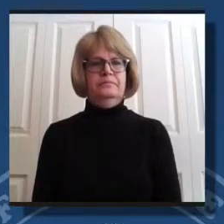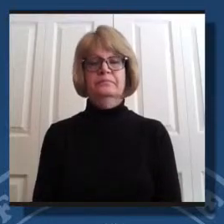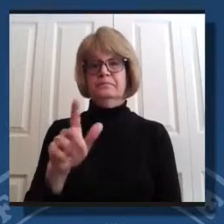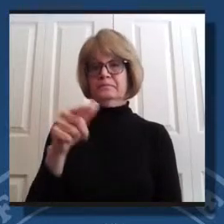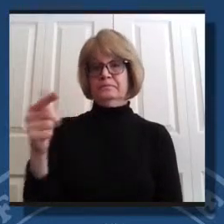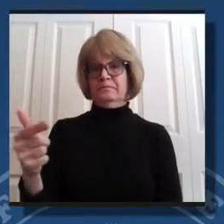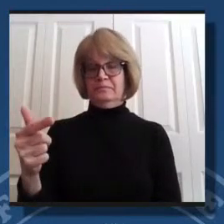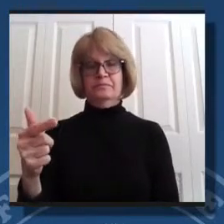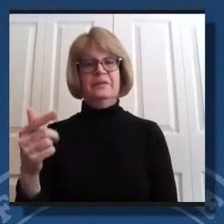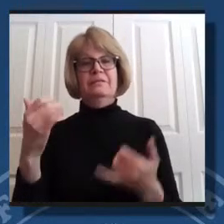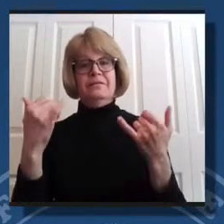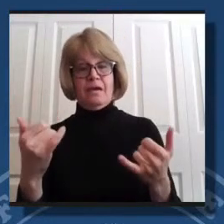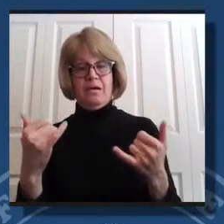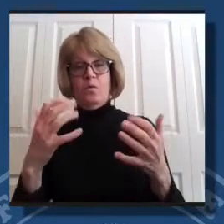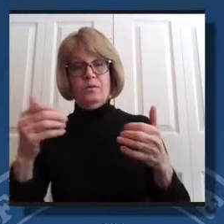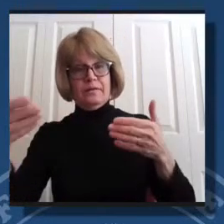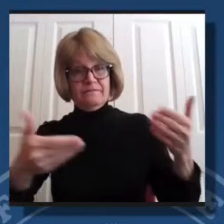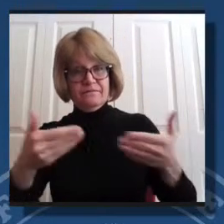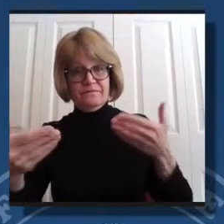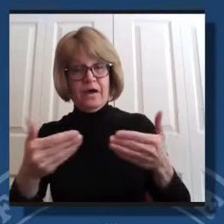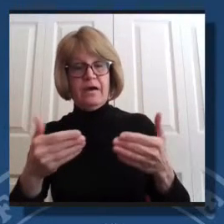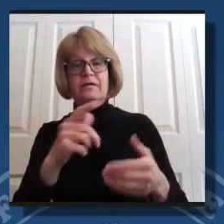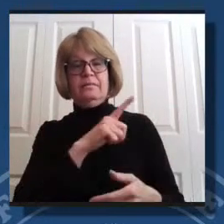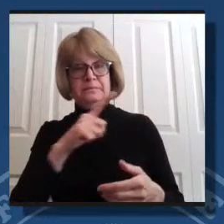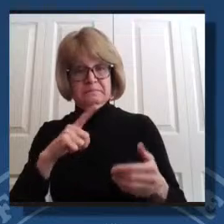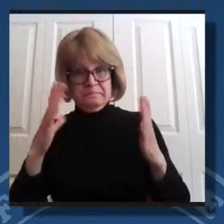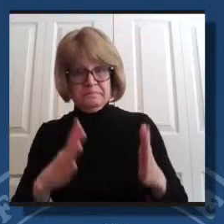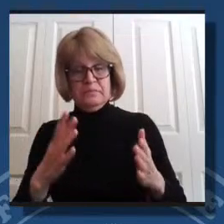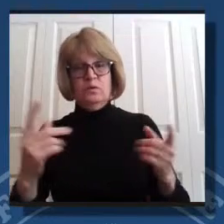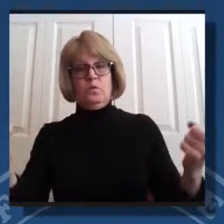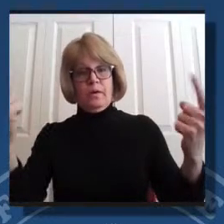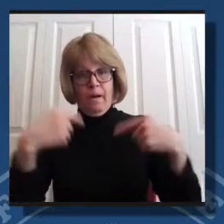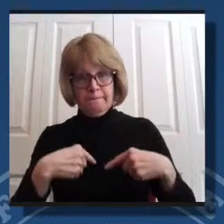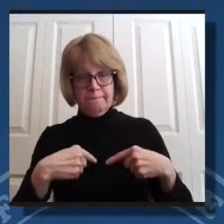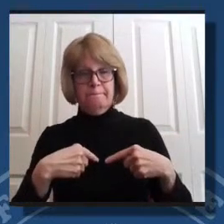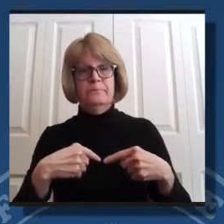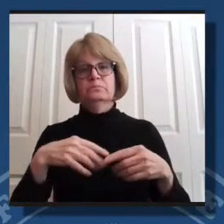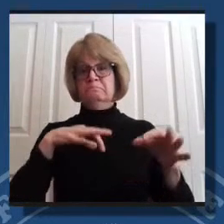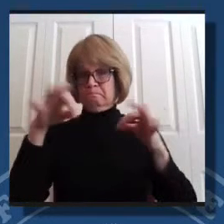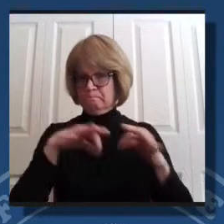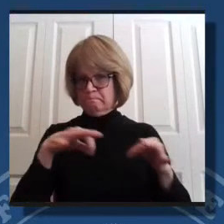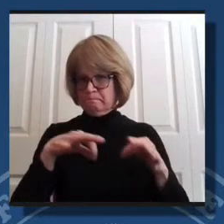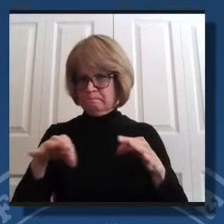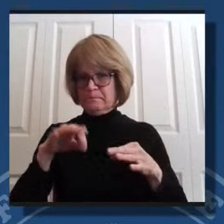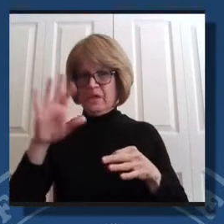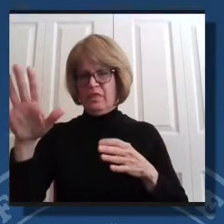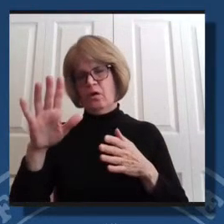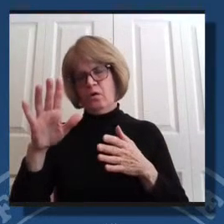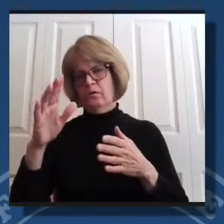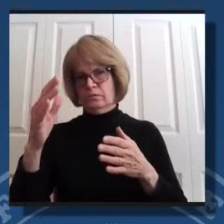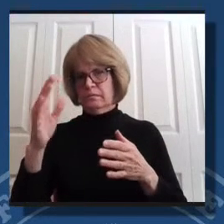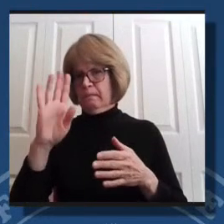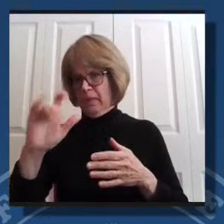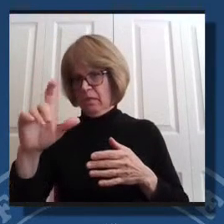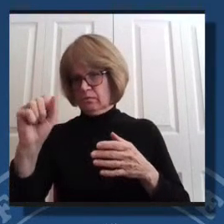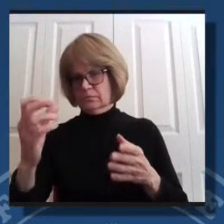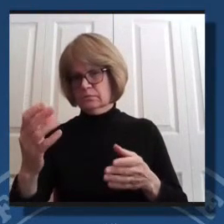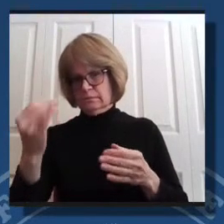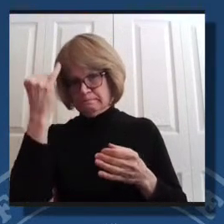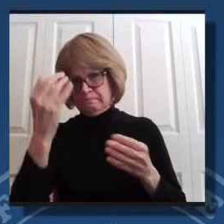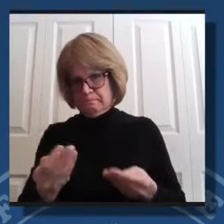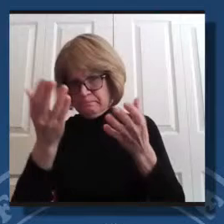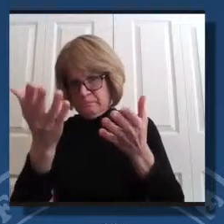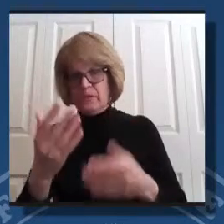So now I'd like to invite some members of the General Assembly to come up to talk specifically about some of the legislation that we discussed today.